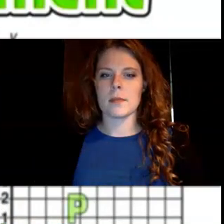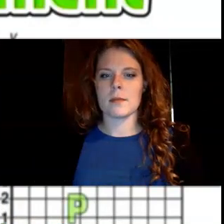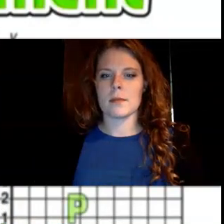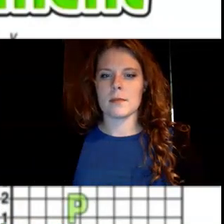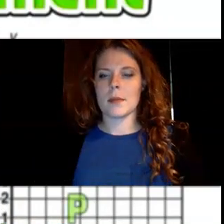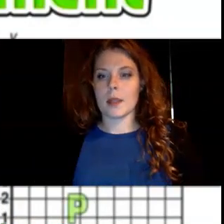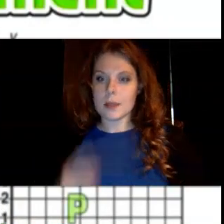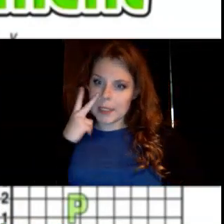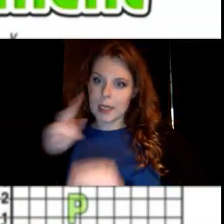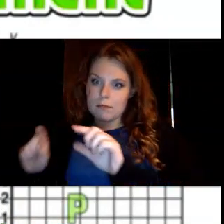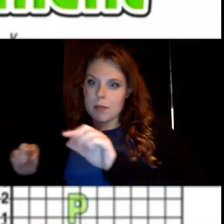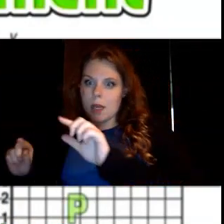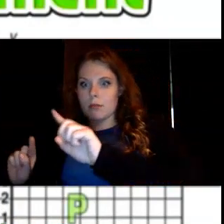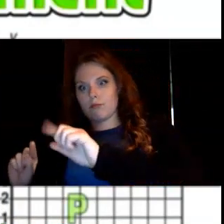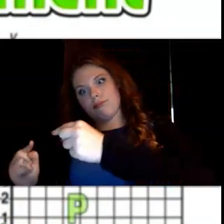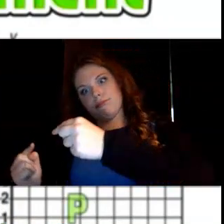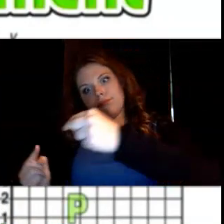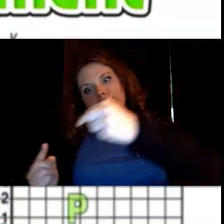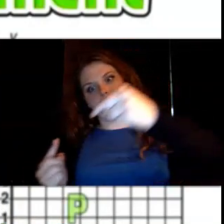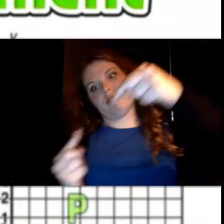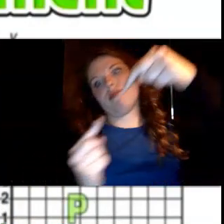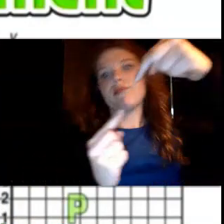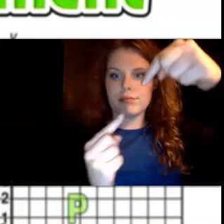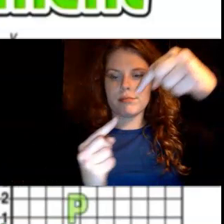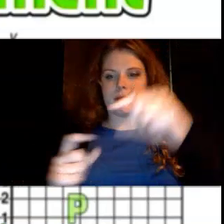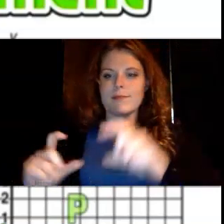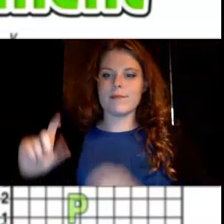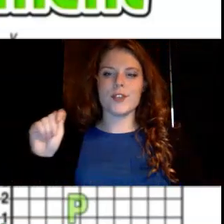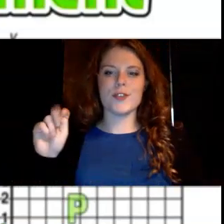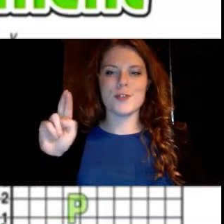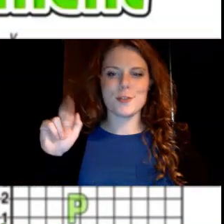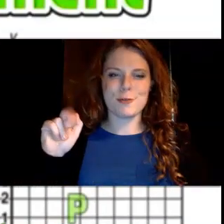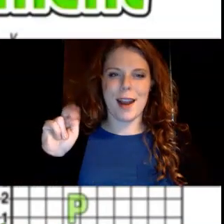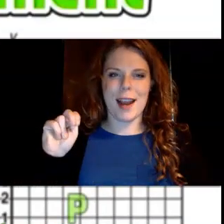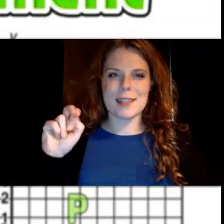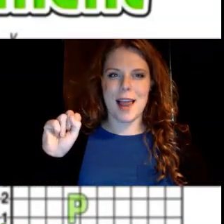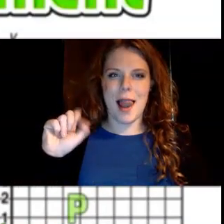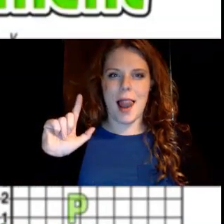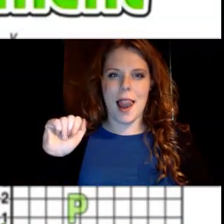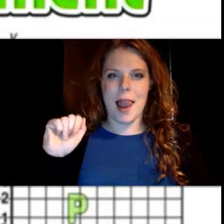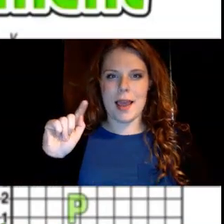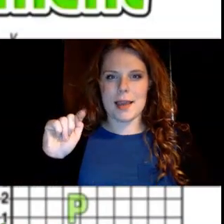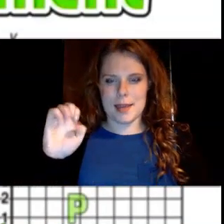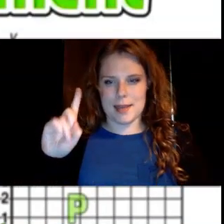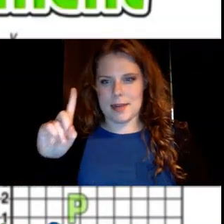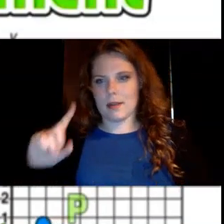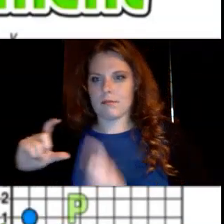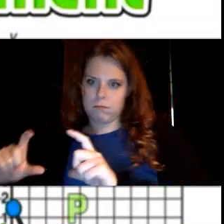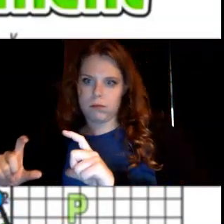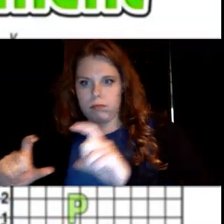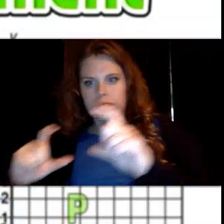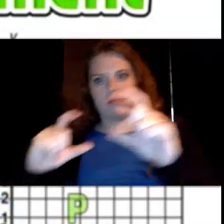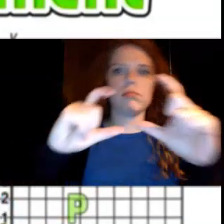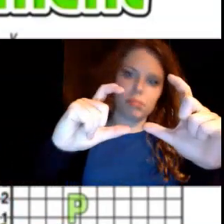and conceptualize just what it means for a line segment to be translated by sliding it from one location on the coordinate plane to